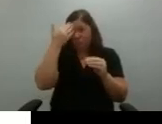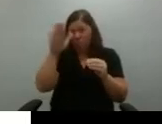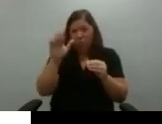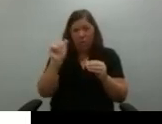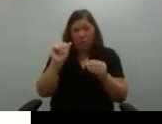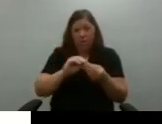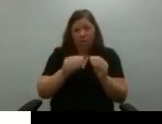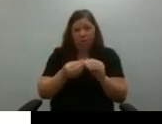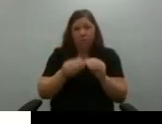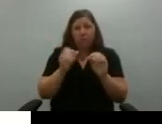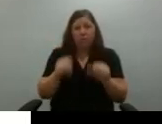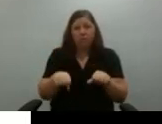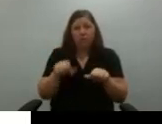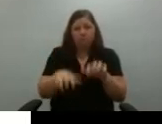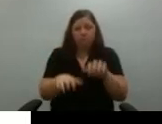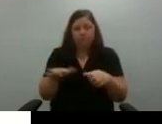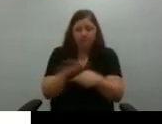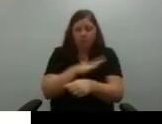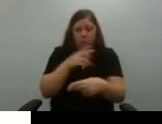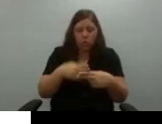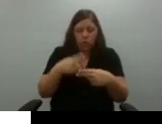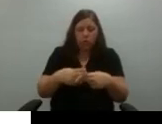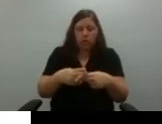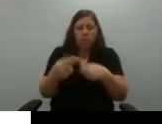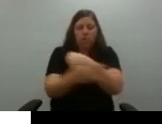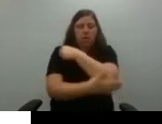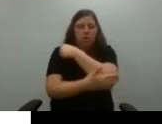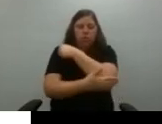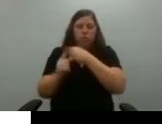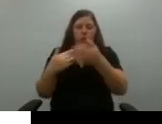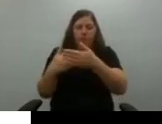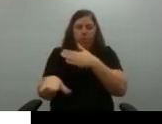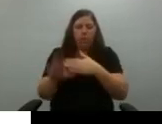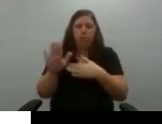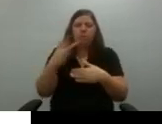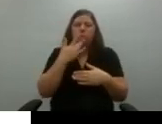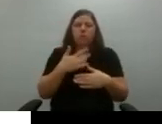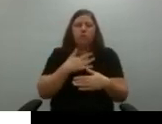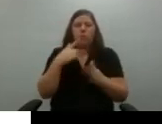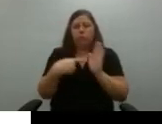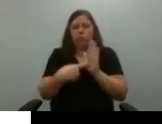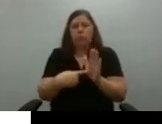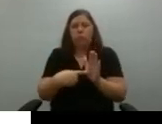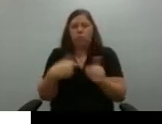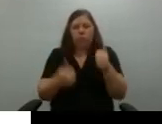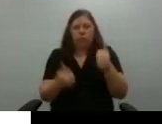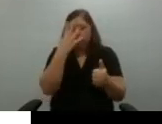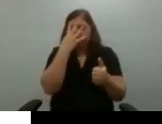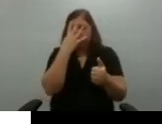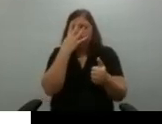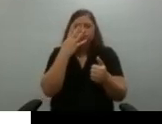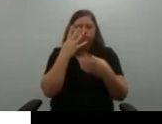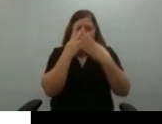you can type their full name, their country of birth, and date of birth, and it will show you where they're located.